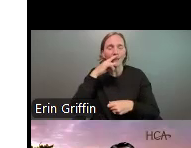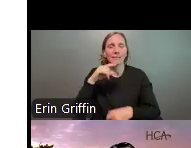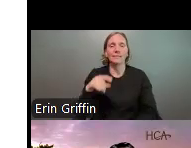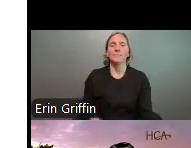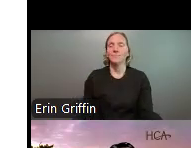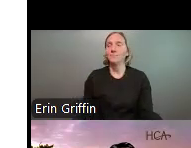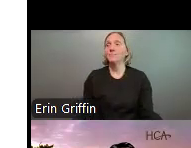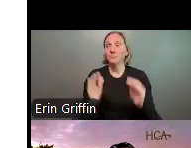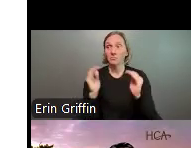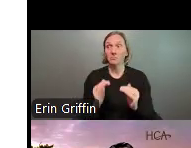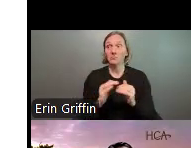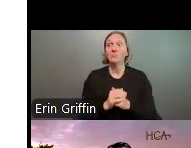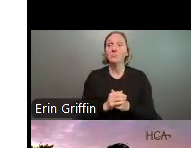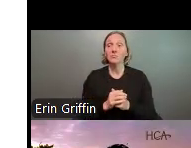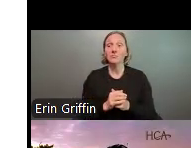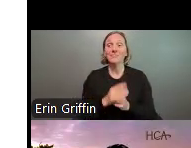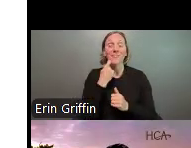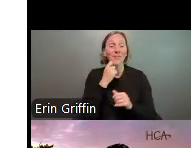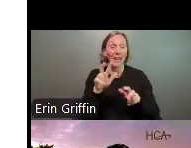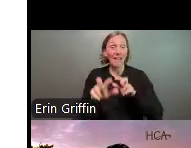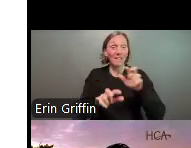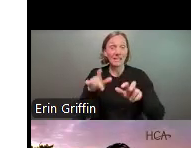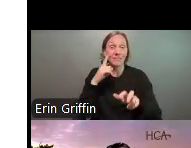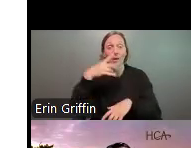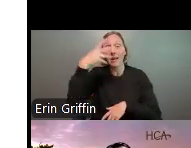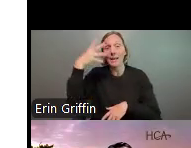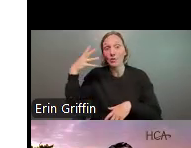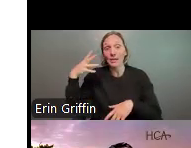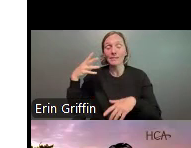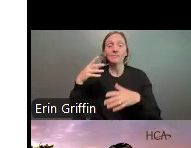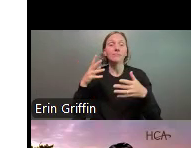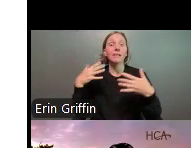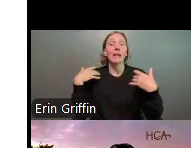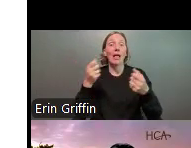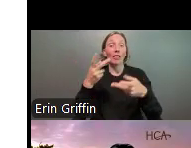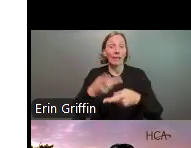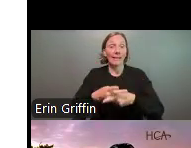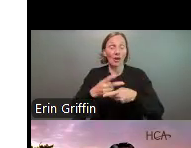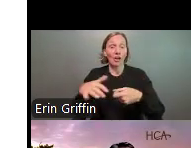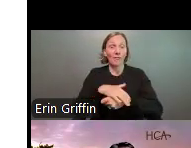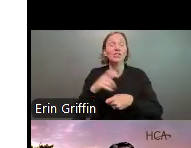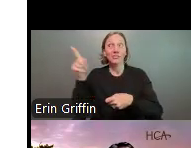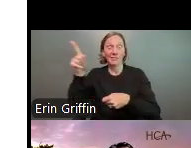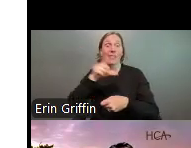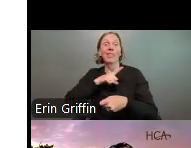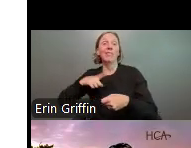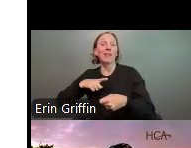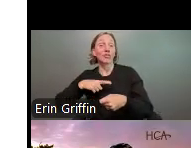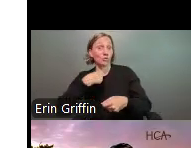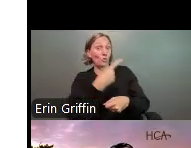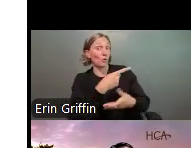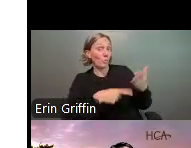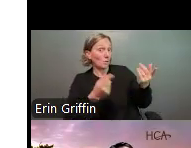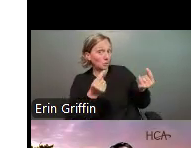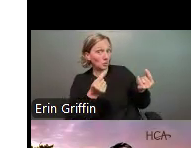This latest investment in immigrant healthcare coverage is at the direction of our legislature. In